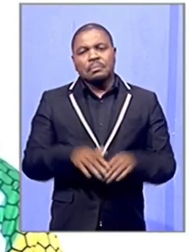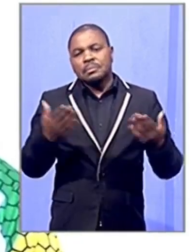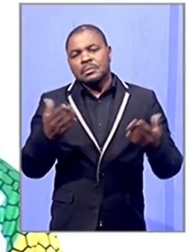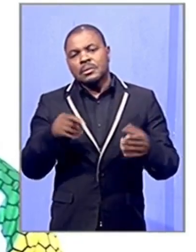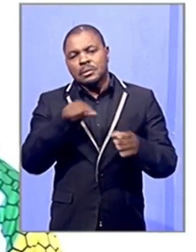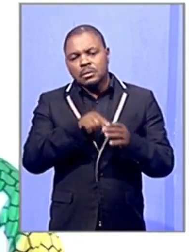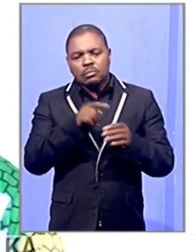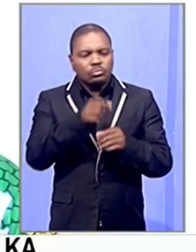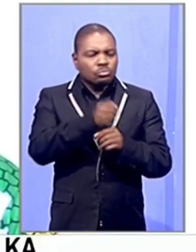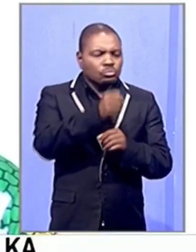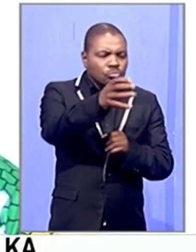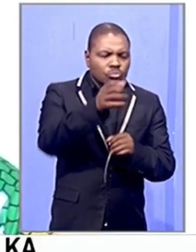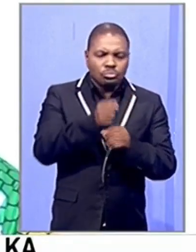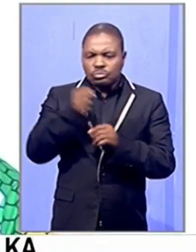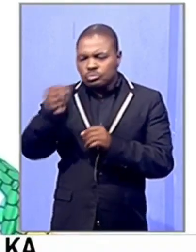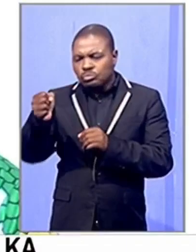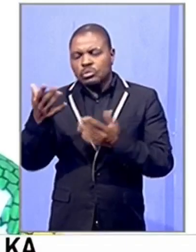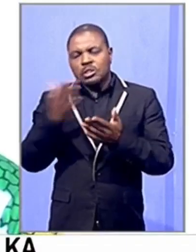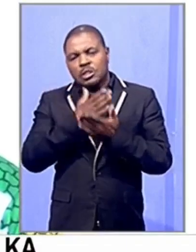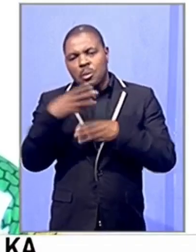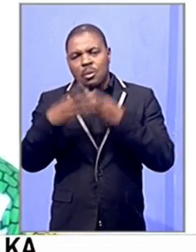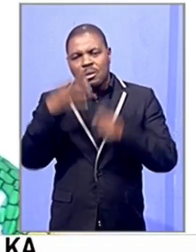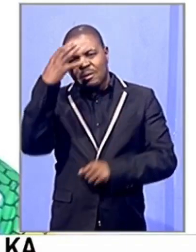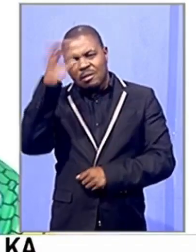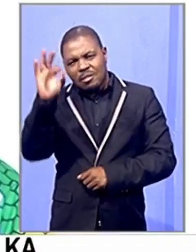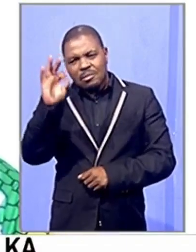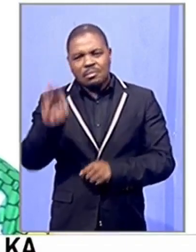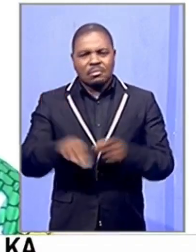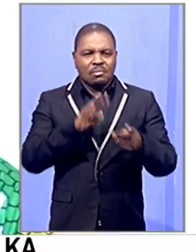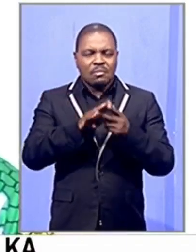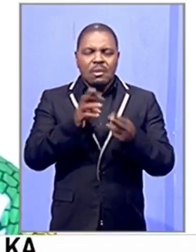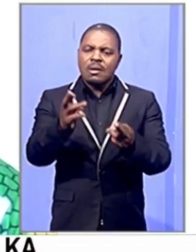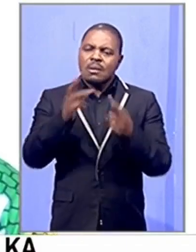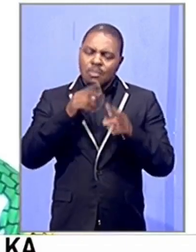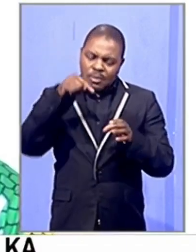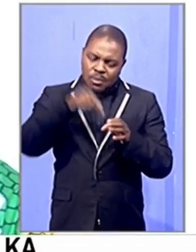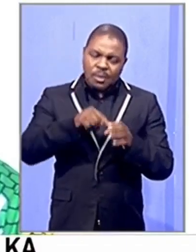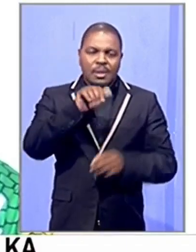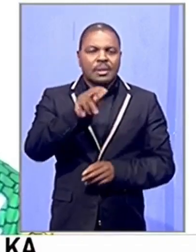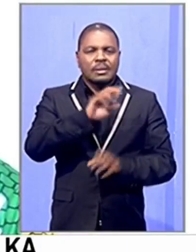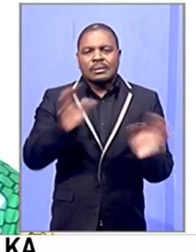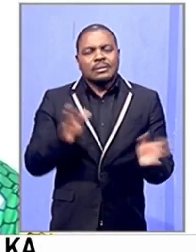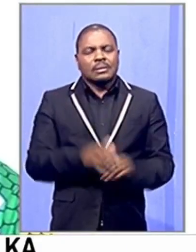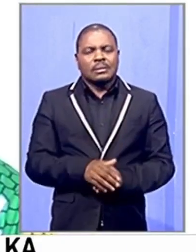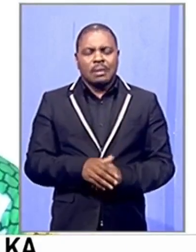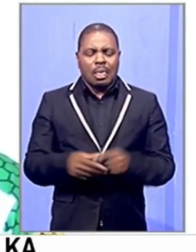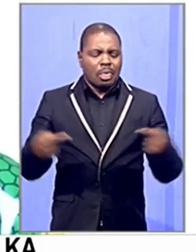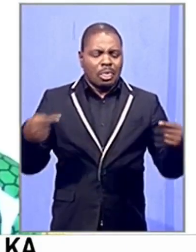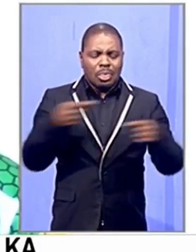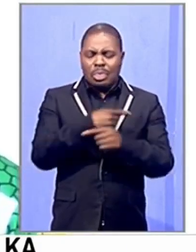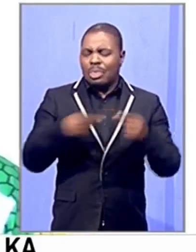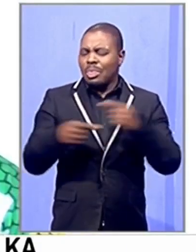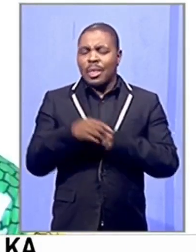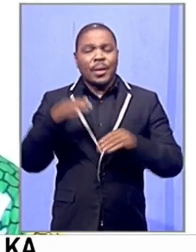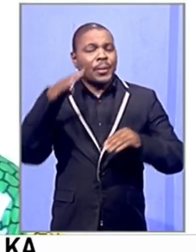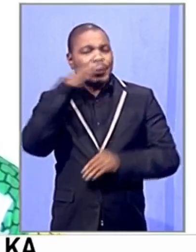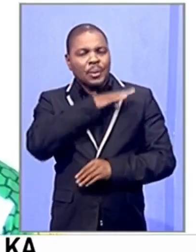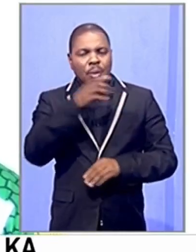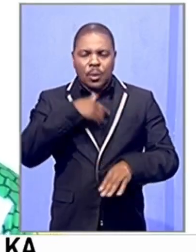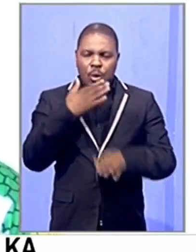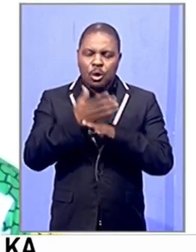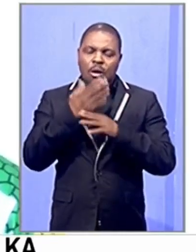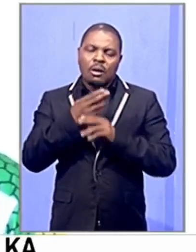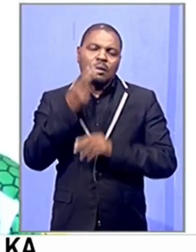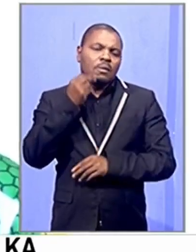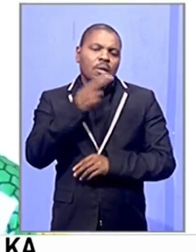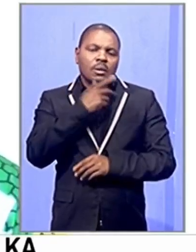will be deployed from time to time to the state, and those comrades report direct to the ANC. So there are no contradictions. We are working very nice